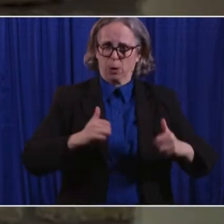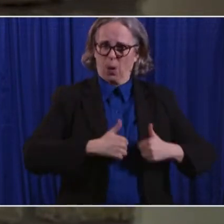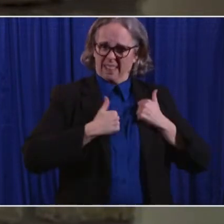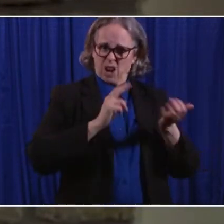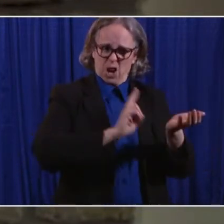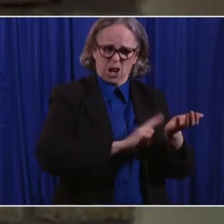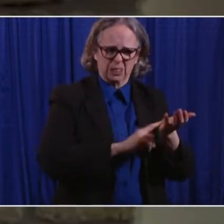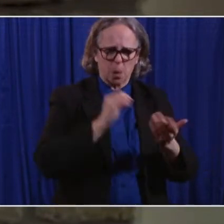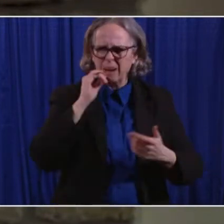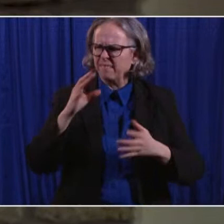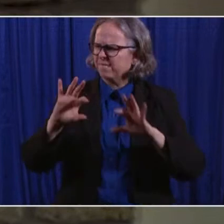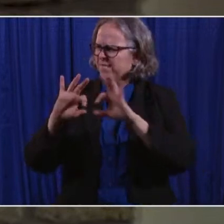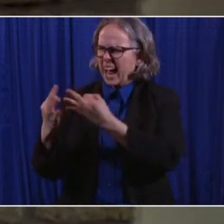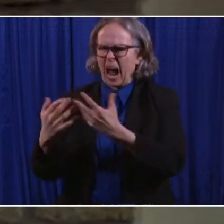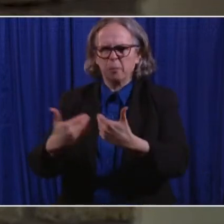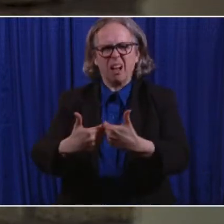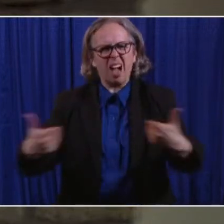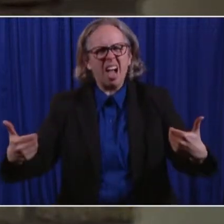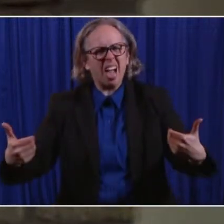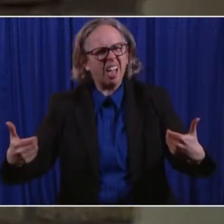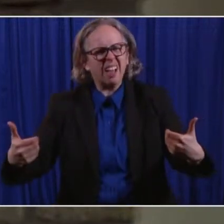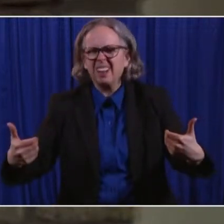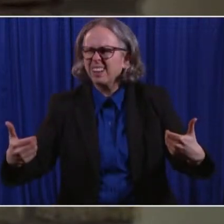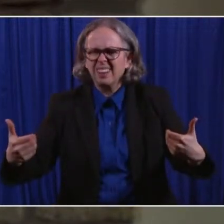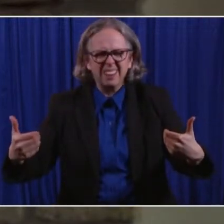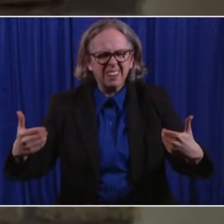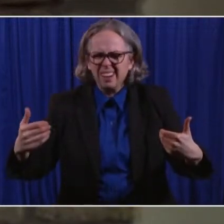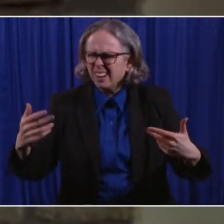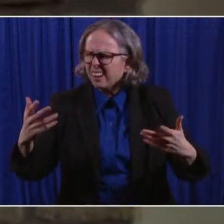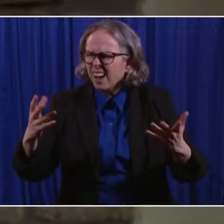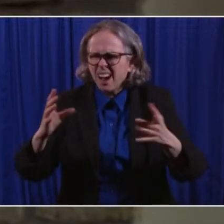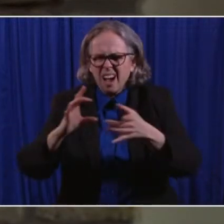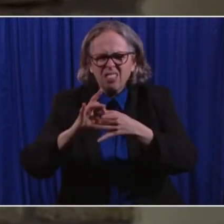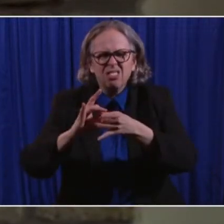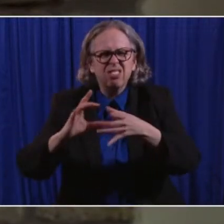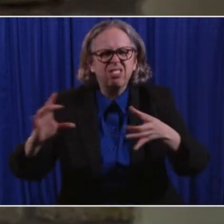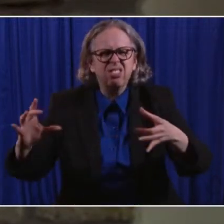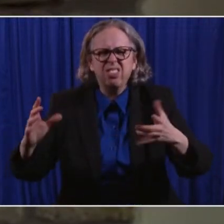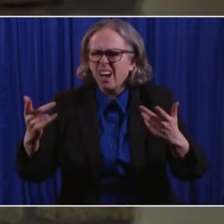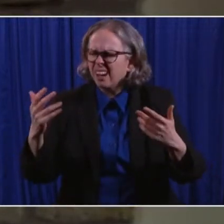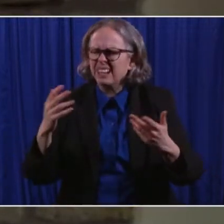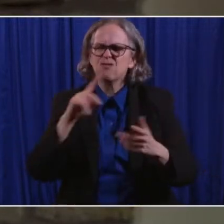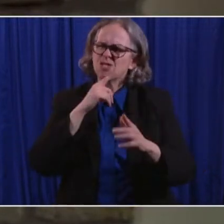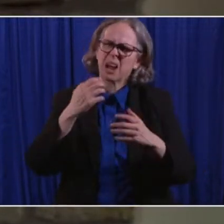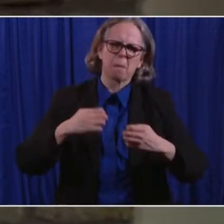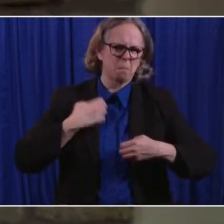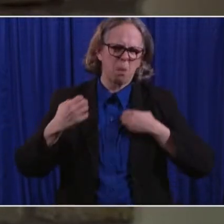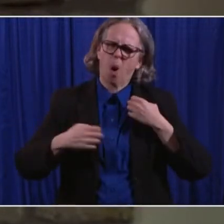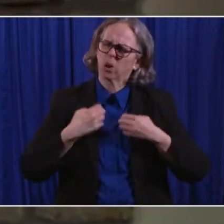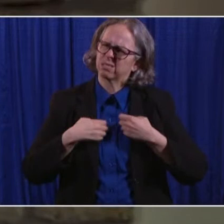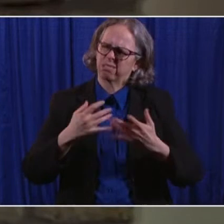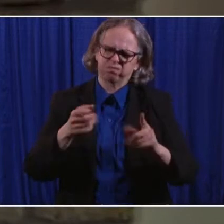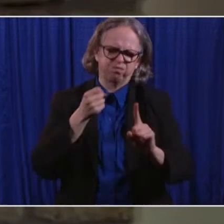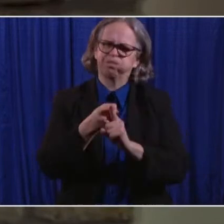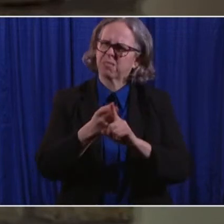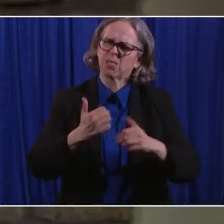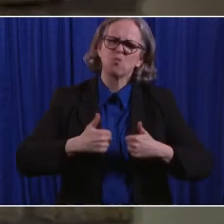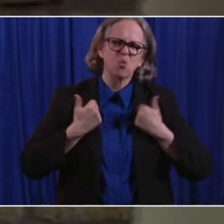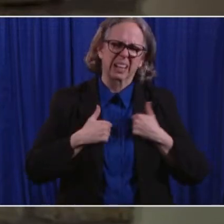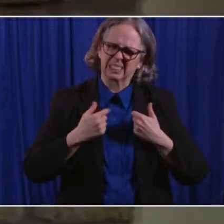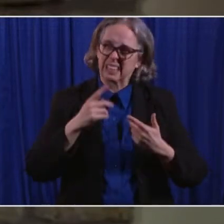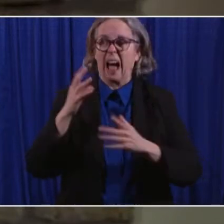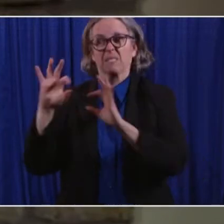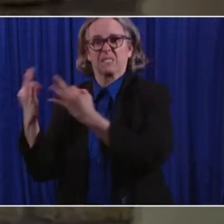has caused has really taken an emotional toll on many, many people, on the residents, on